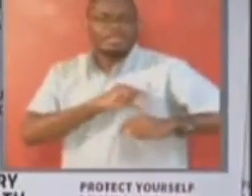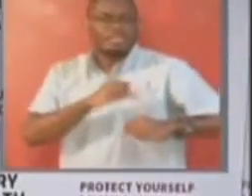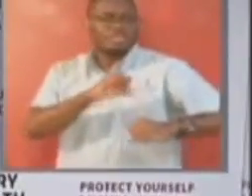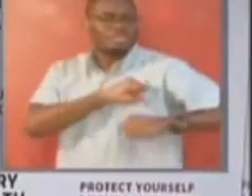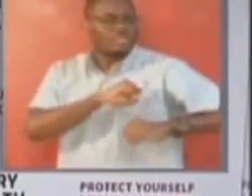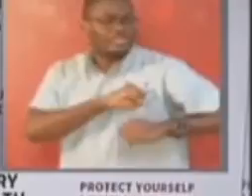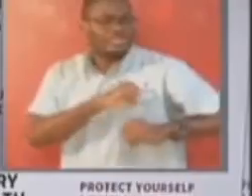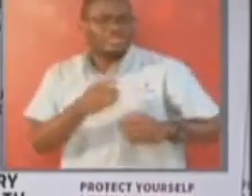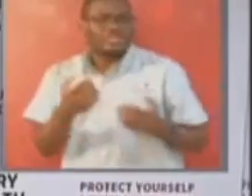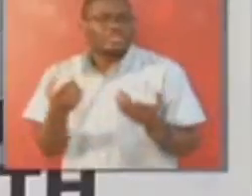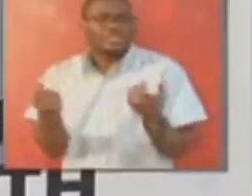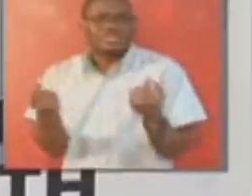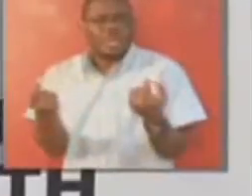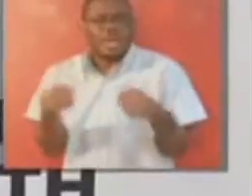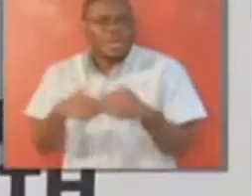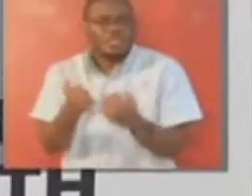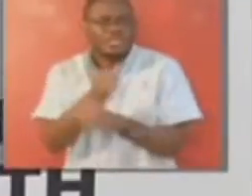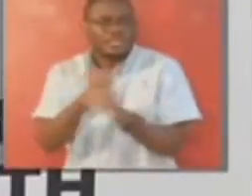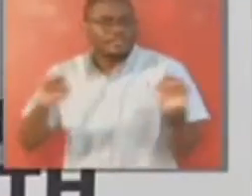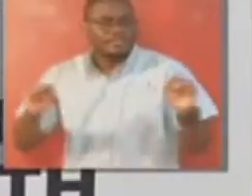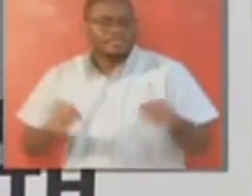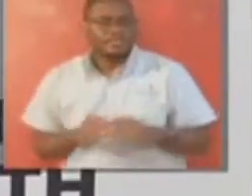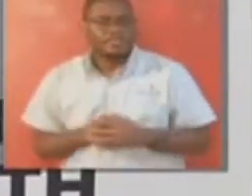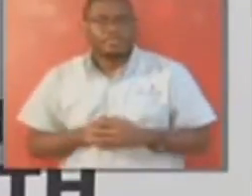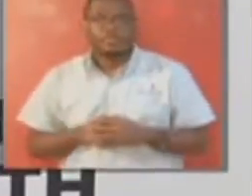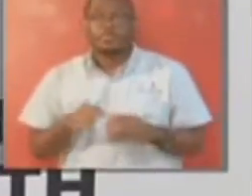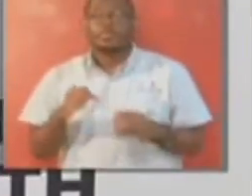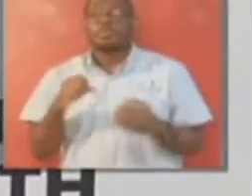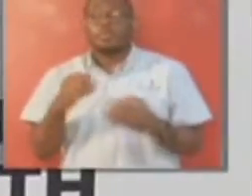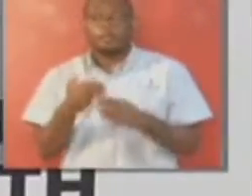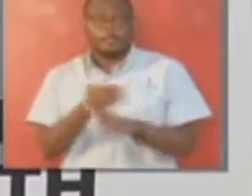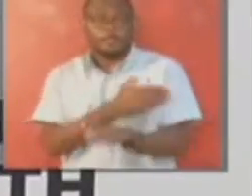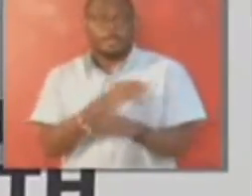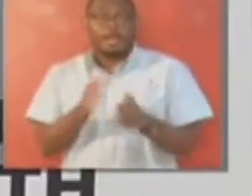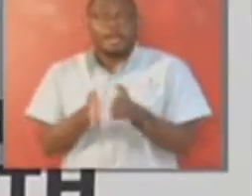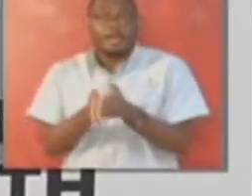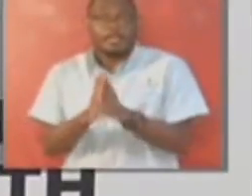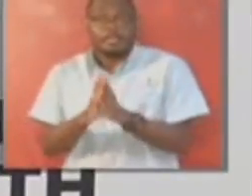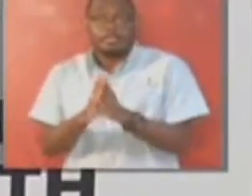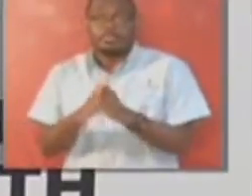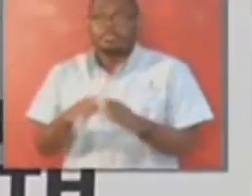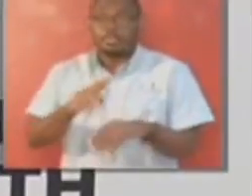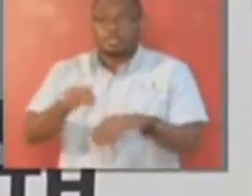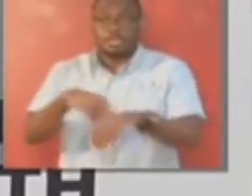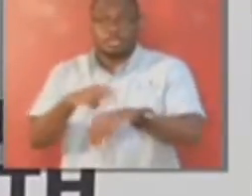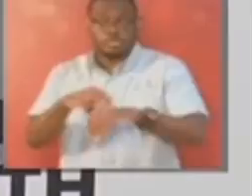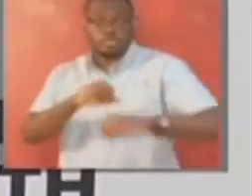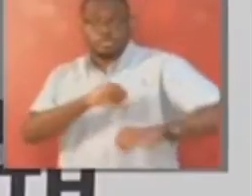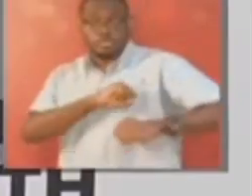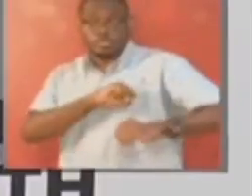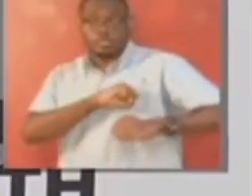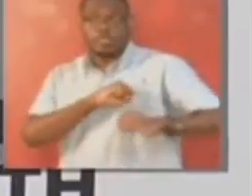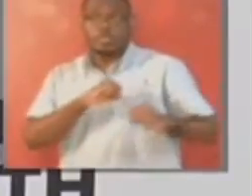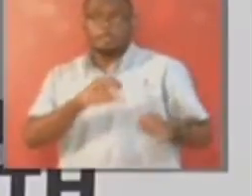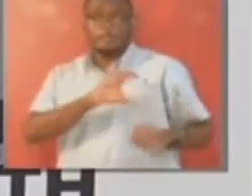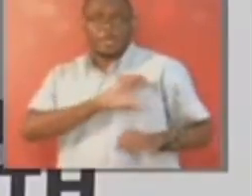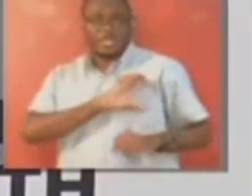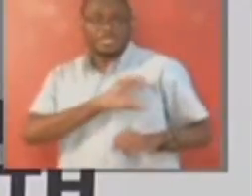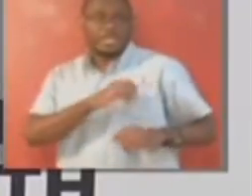the start of the epidemic, we had engaged in Ministry of National Security to provide assistance with security services, and they have been